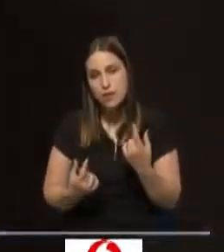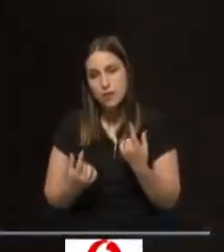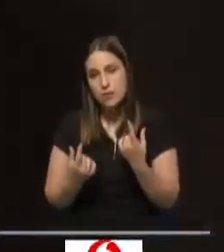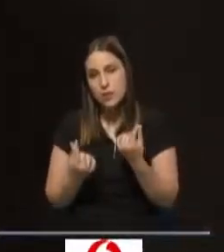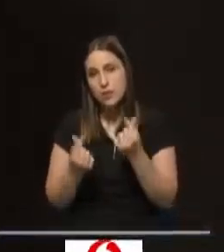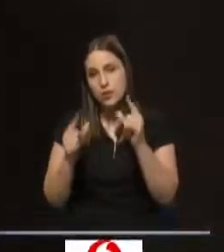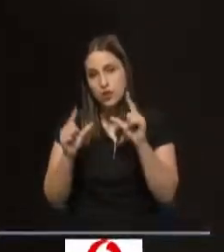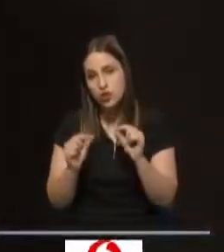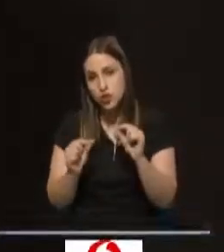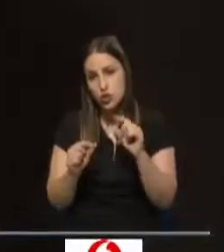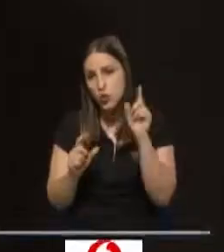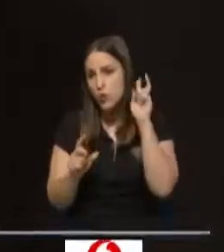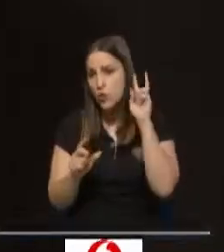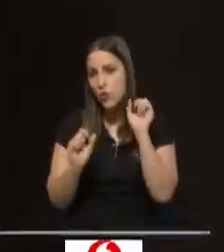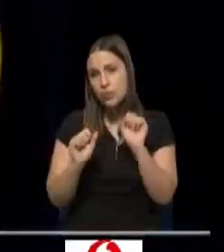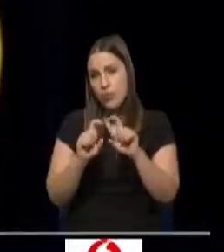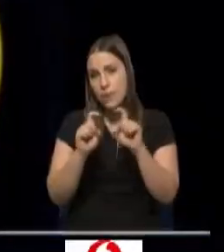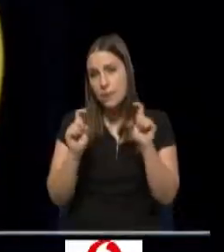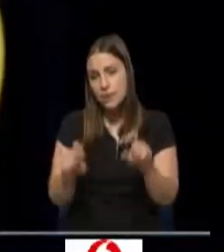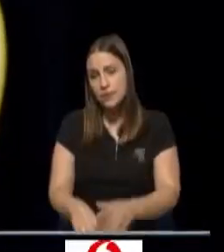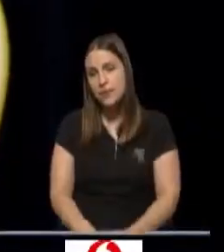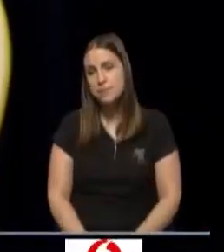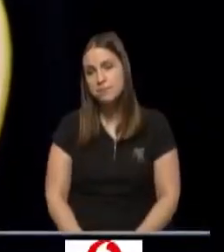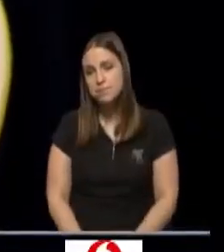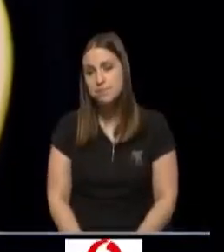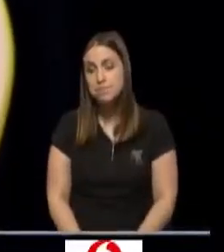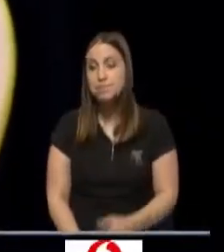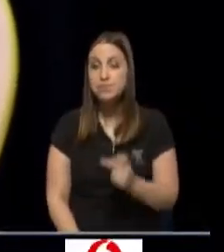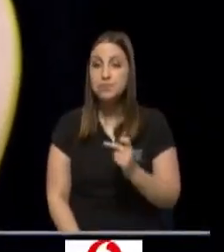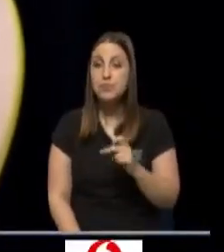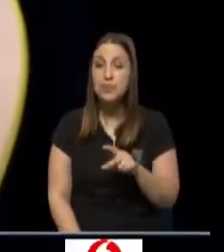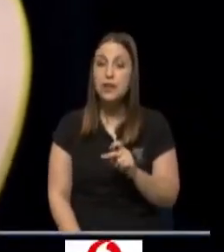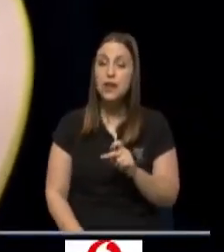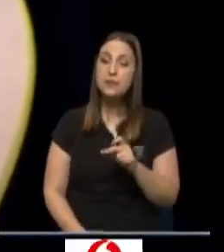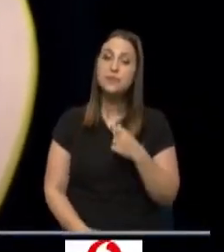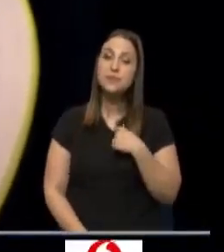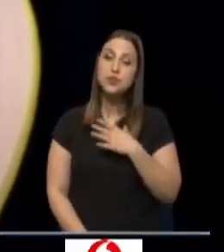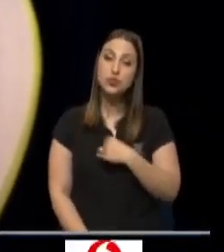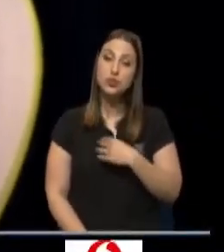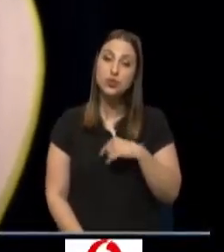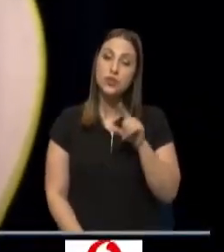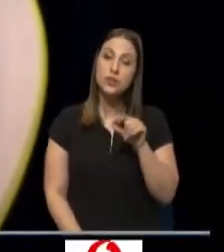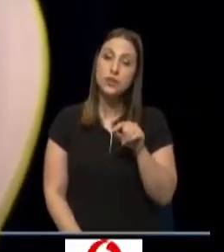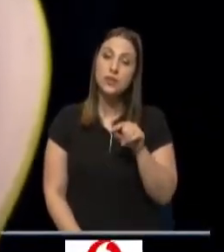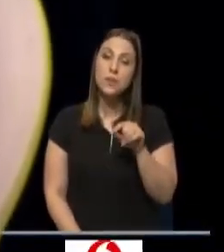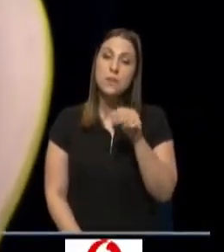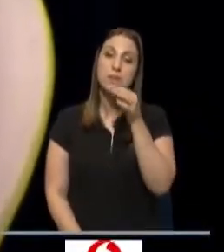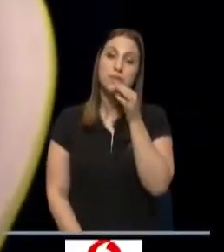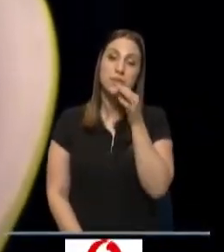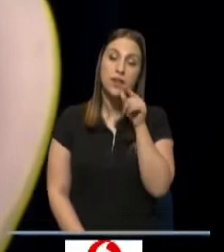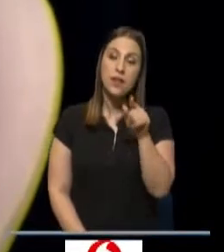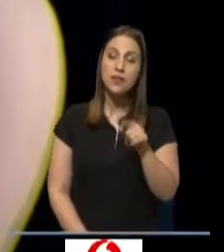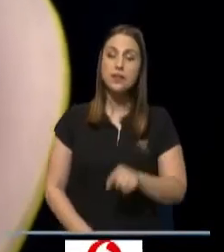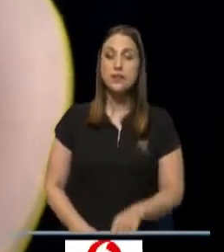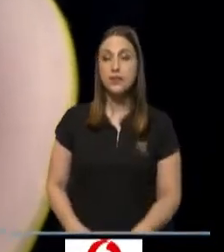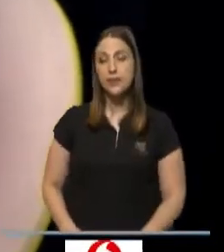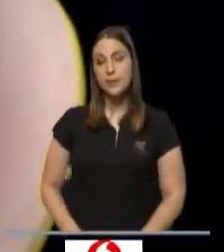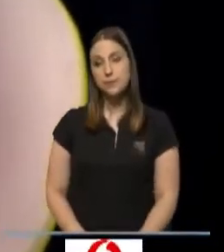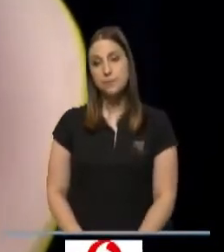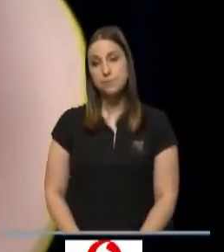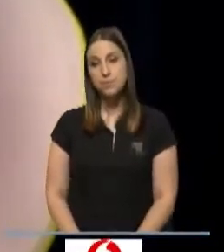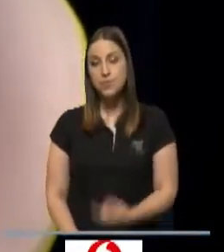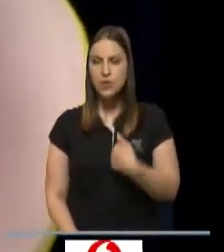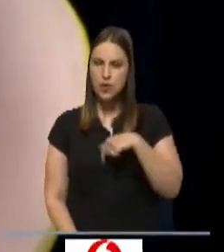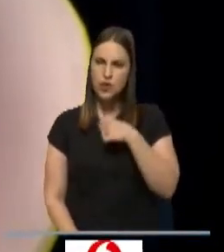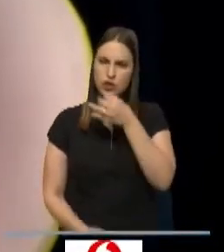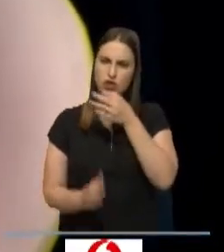facts. Investment is below capital costs. I would like to add something. I would like you to add